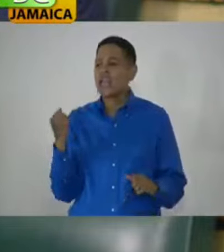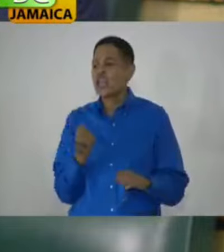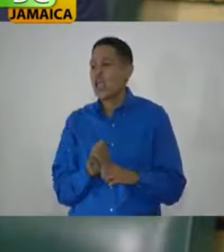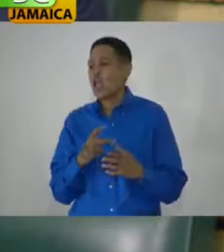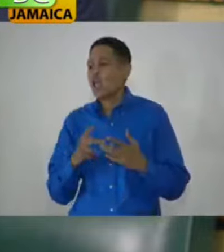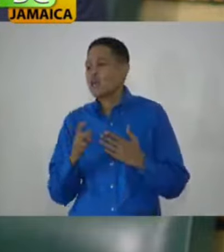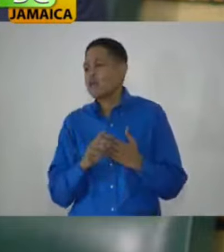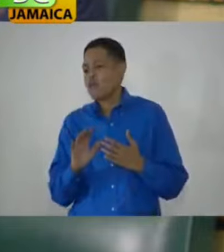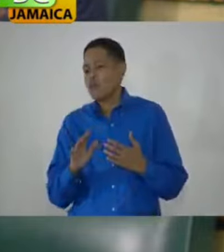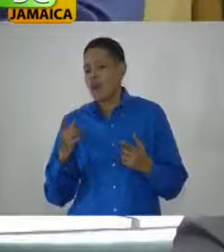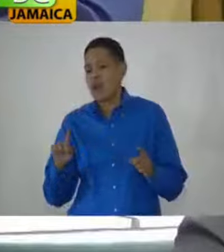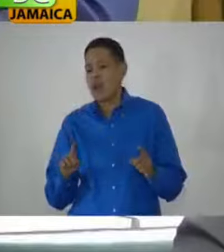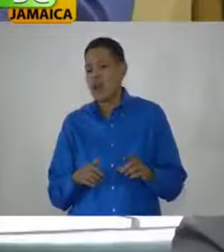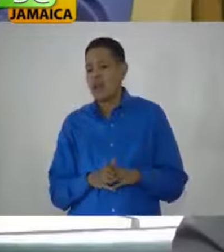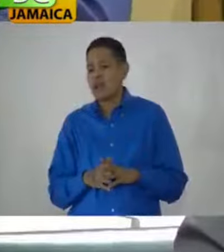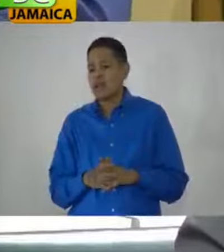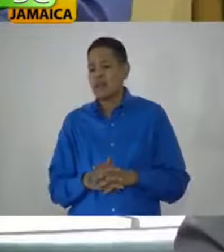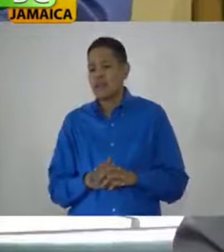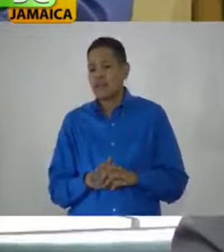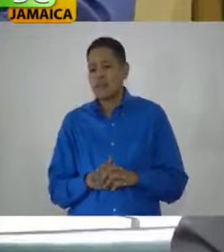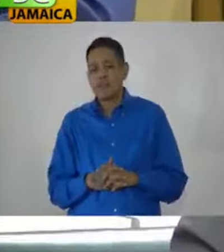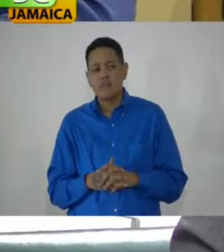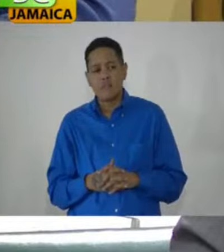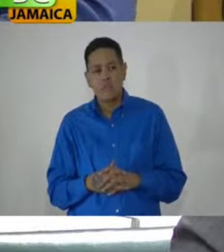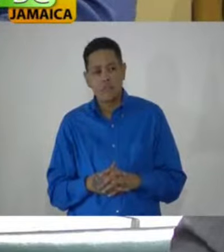program. All right.